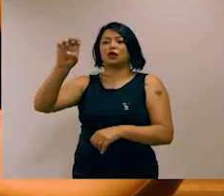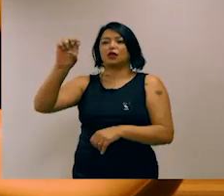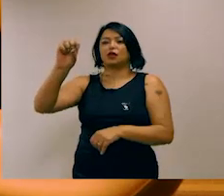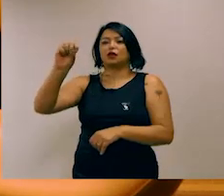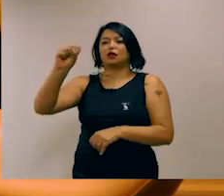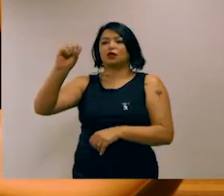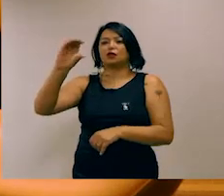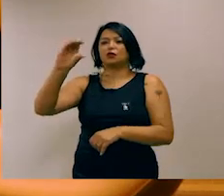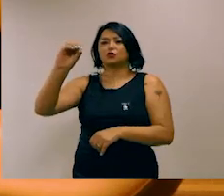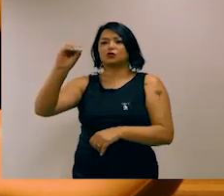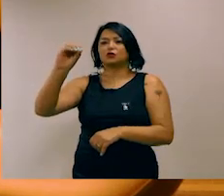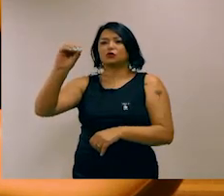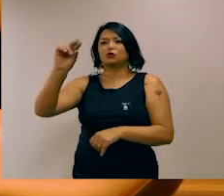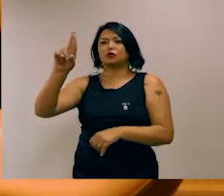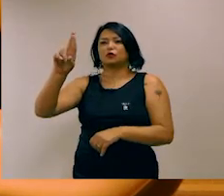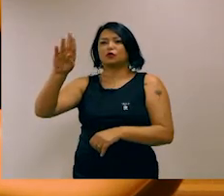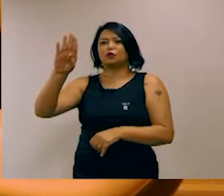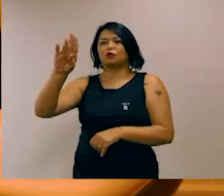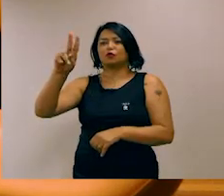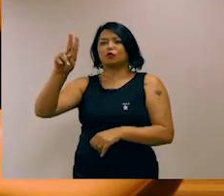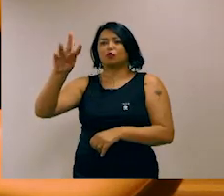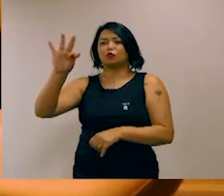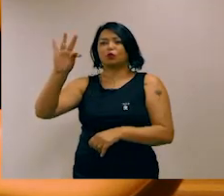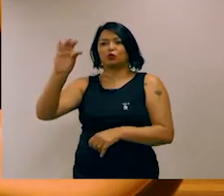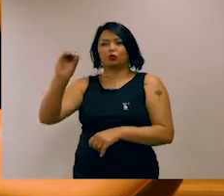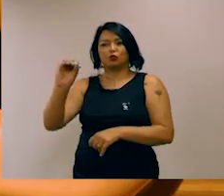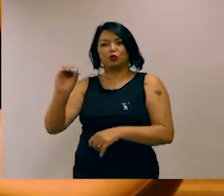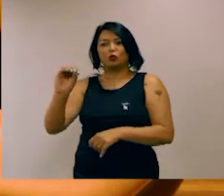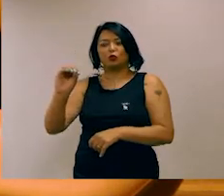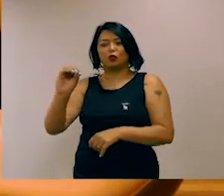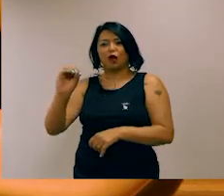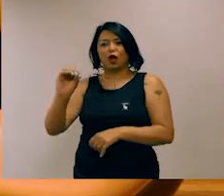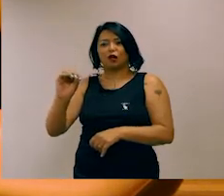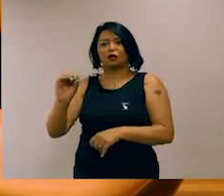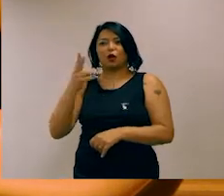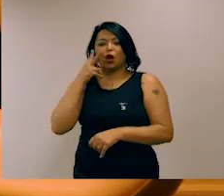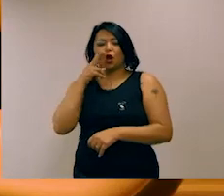data, but we're just not going to go into this right now.